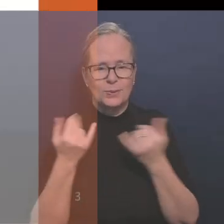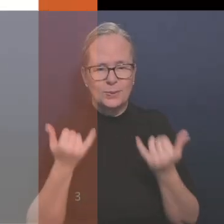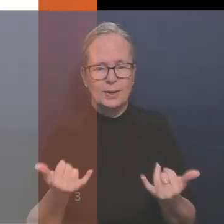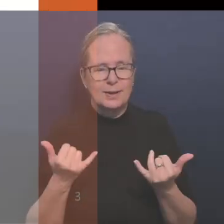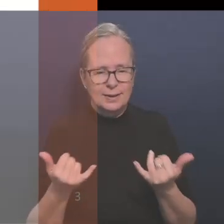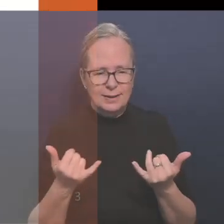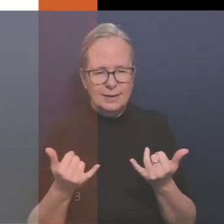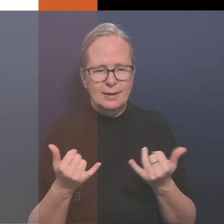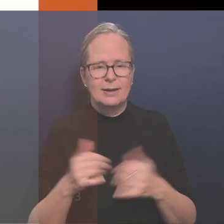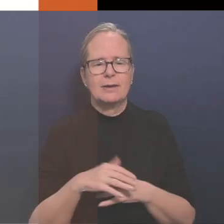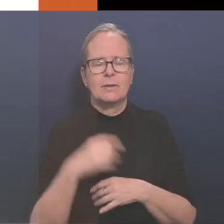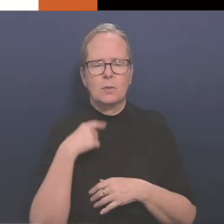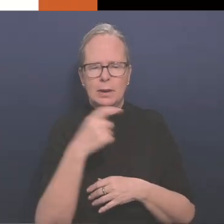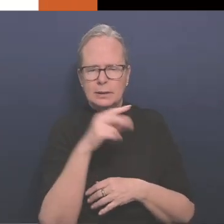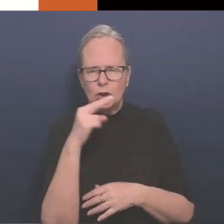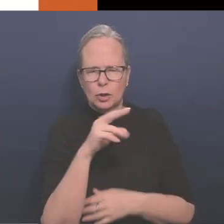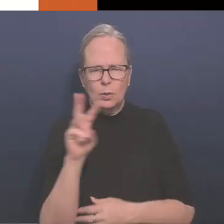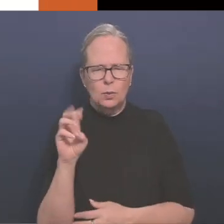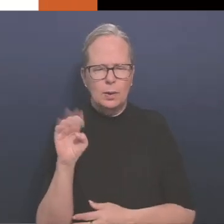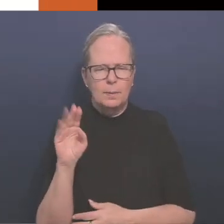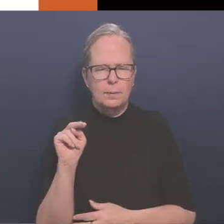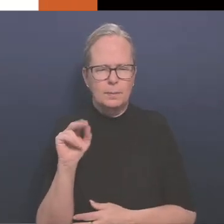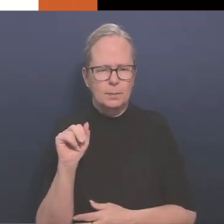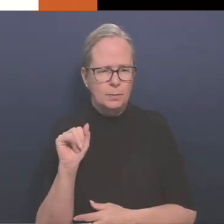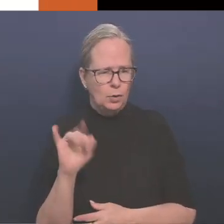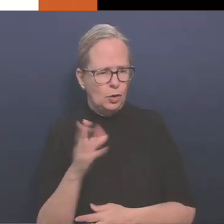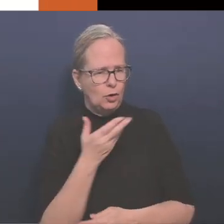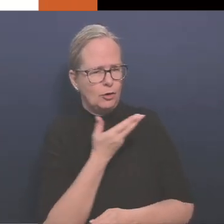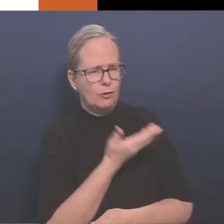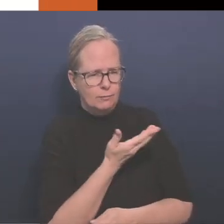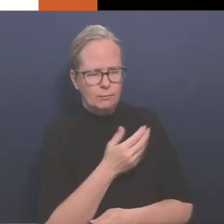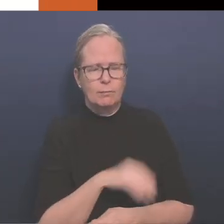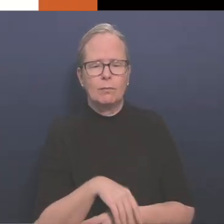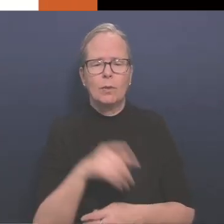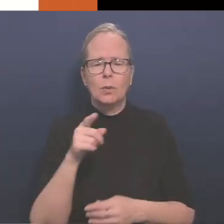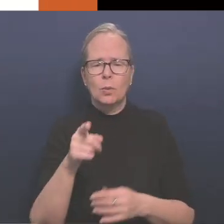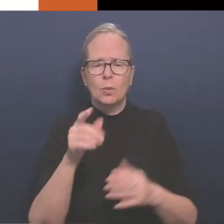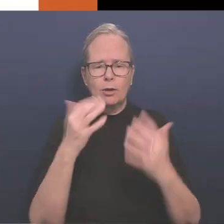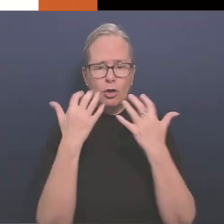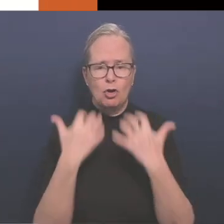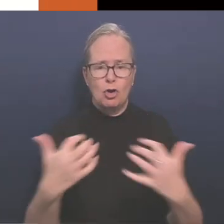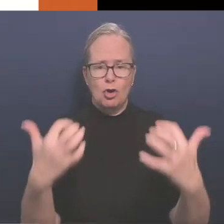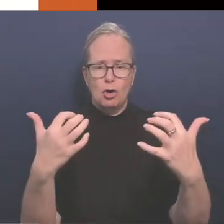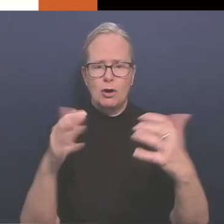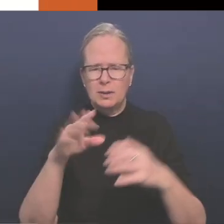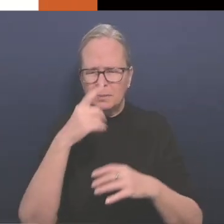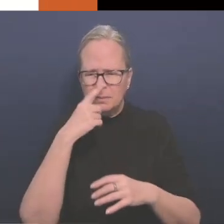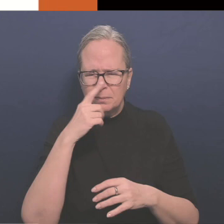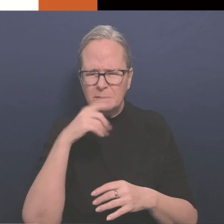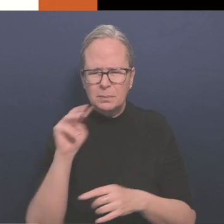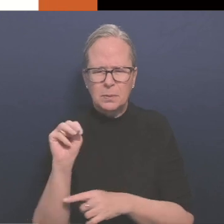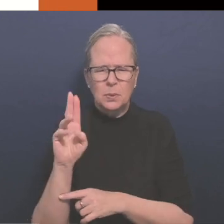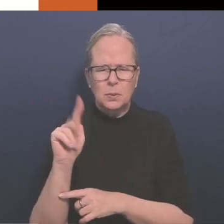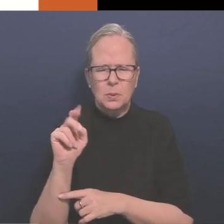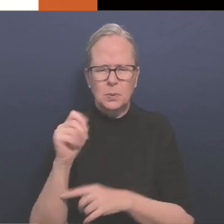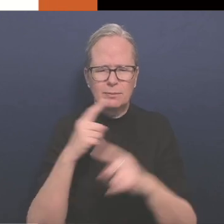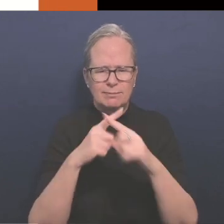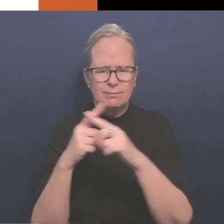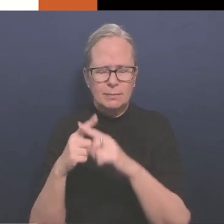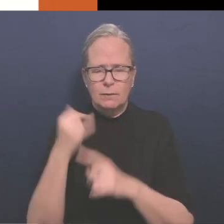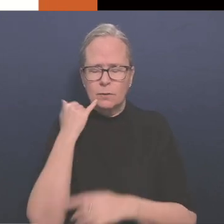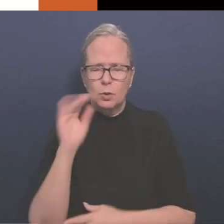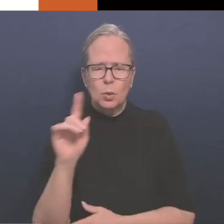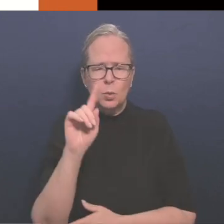So we're very excited to be your speakers today. I'm going to introduce myself and my colleague David, who will take you through